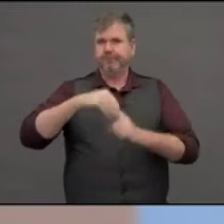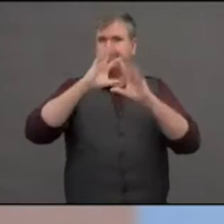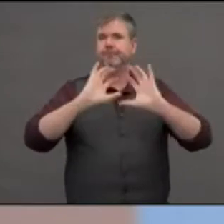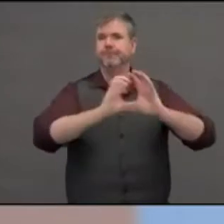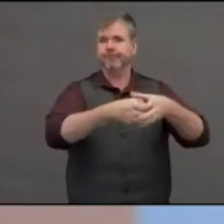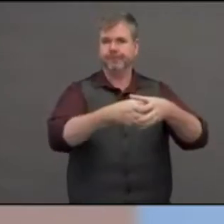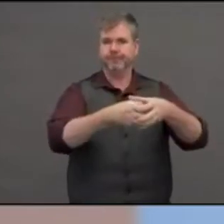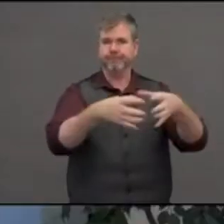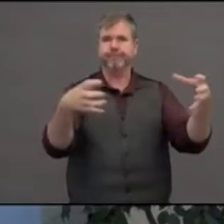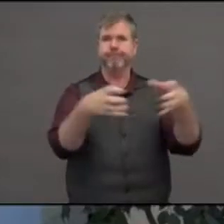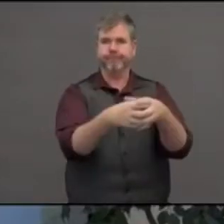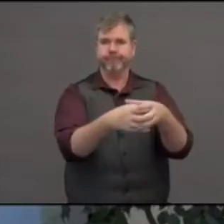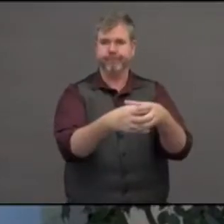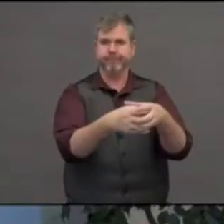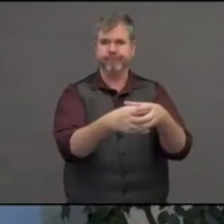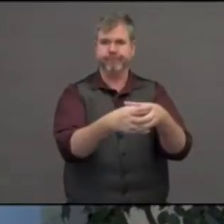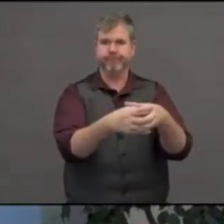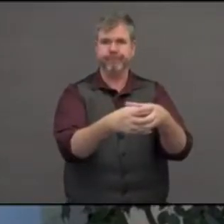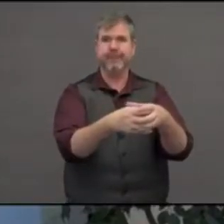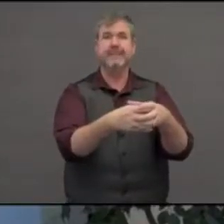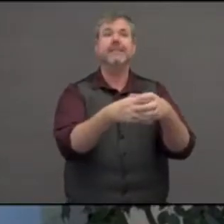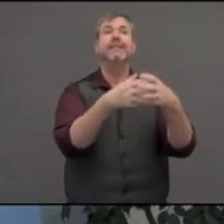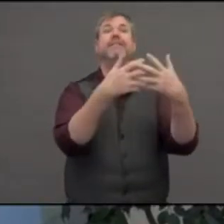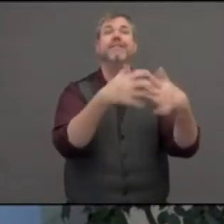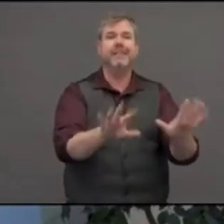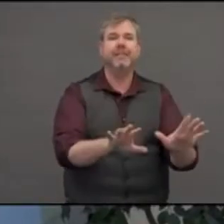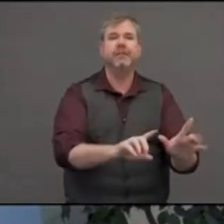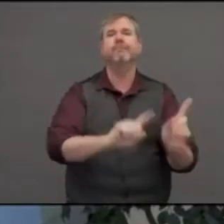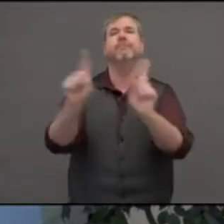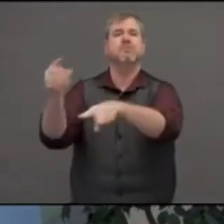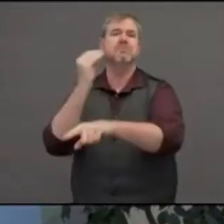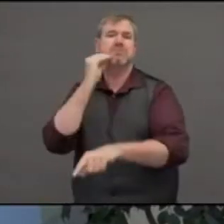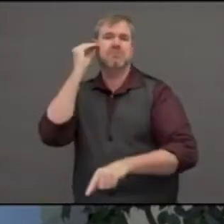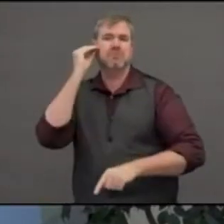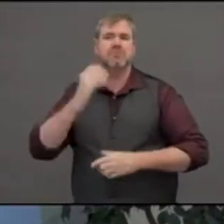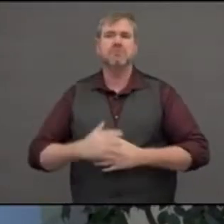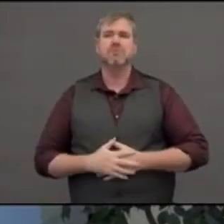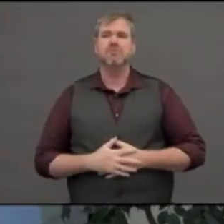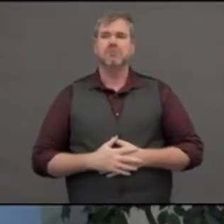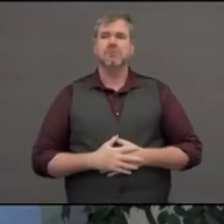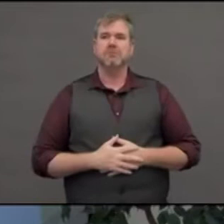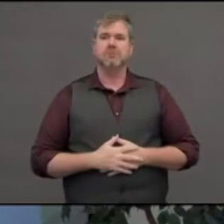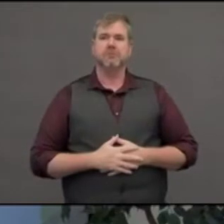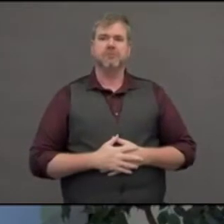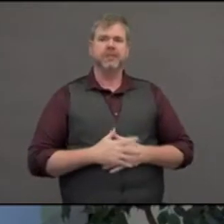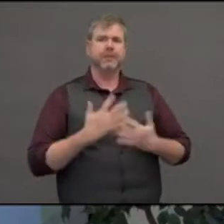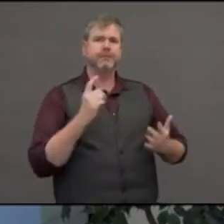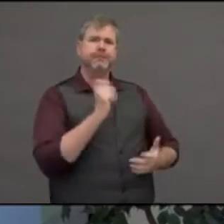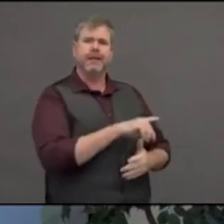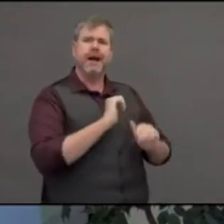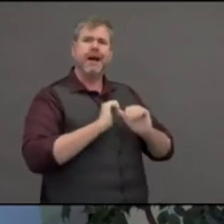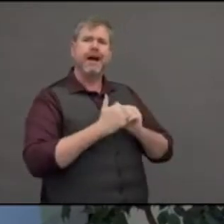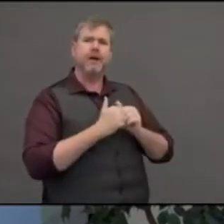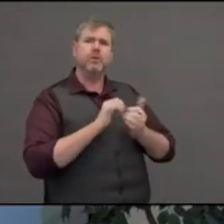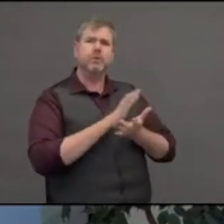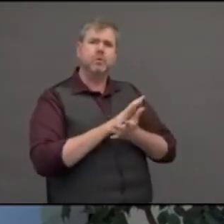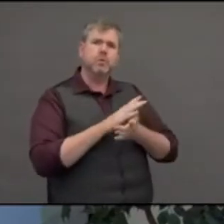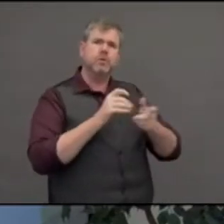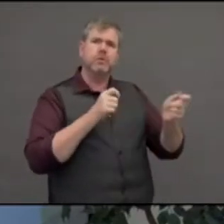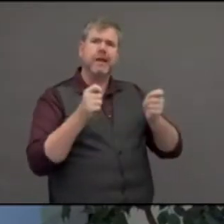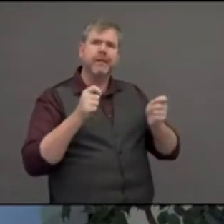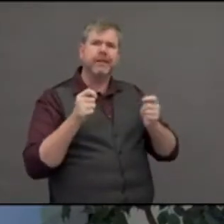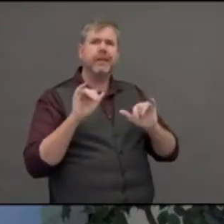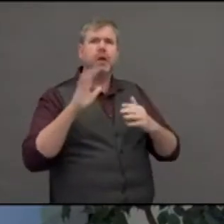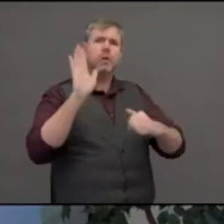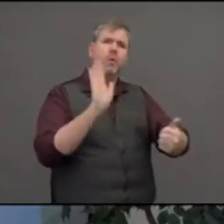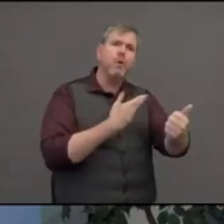families. So how are schools handling, choir and band and activities like that? That's a great question, especially at the